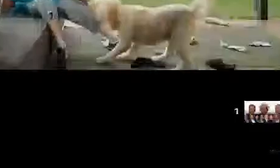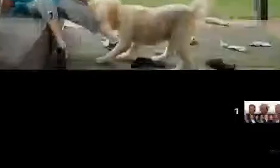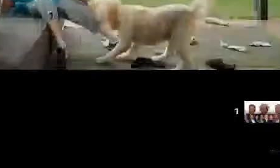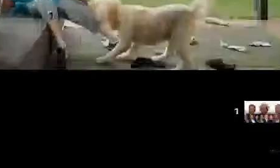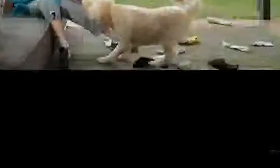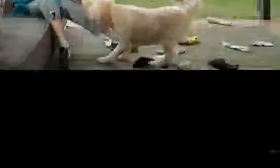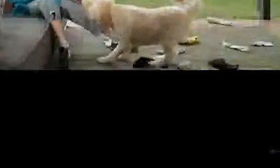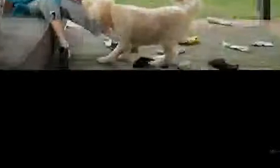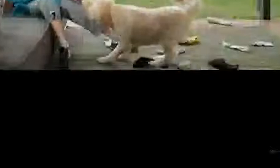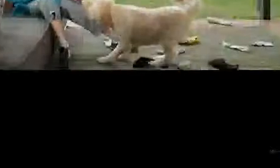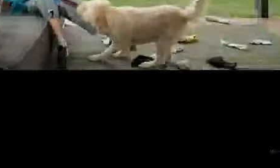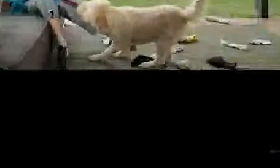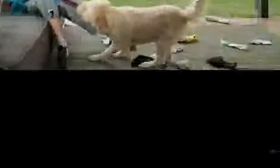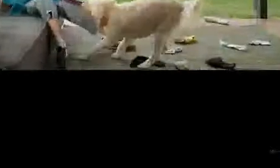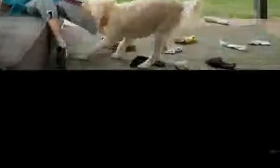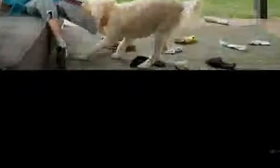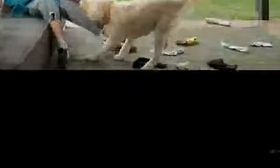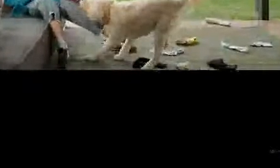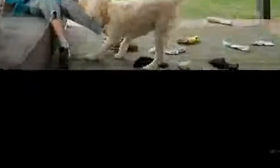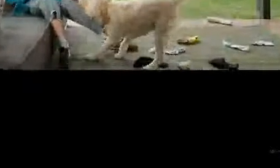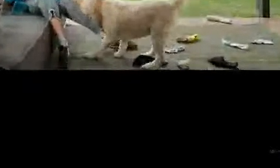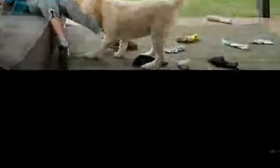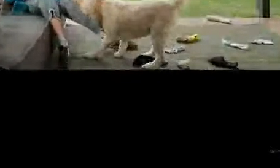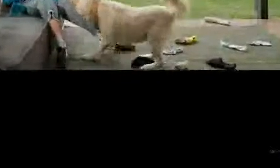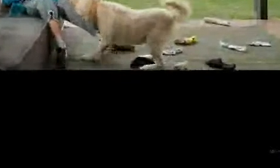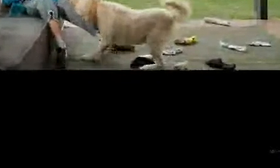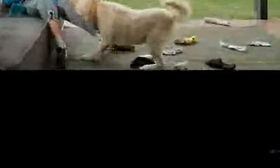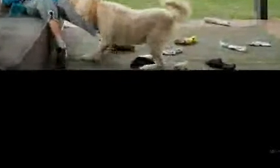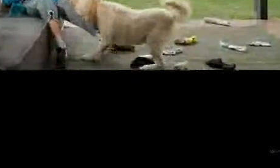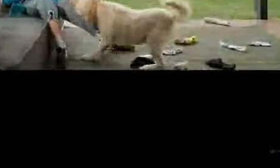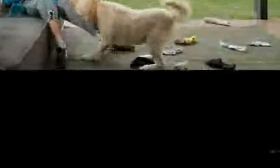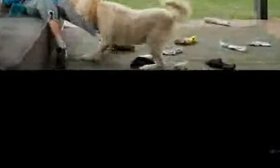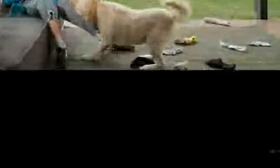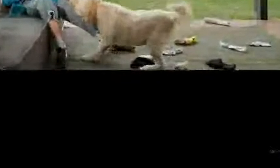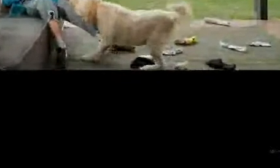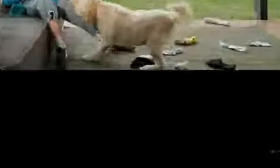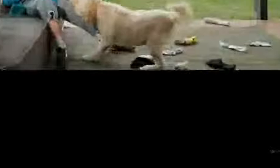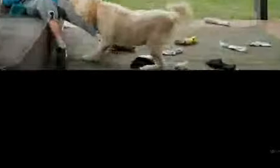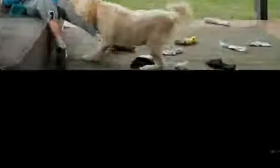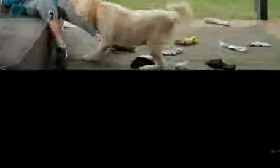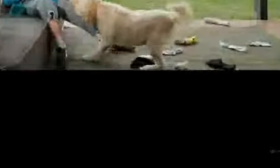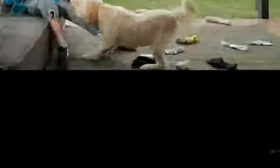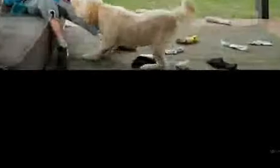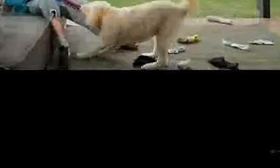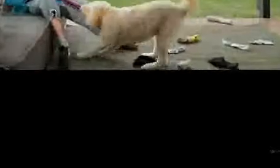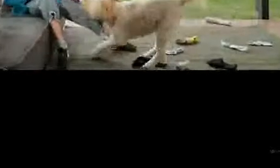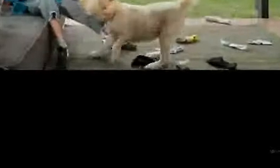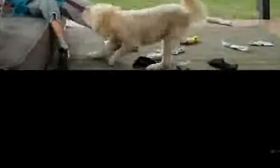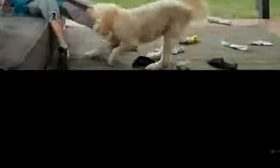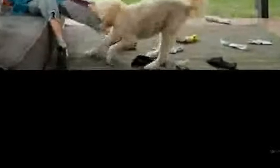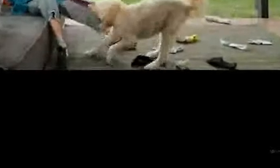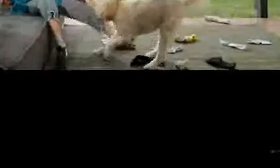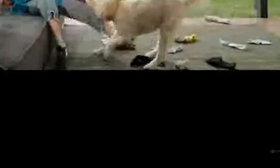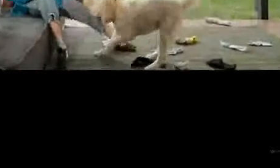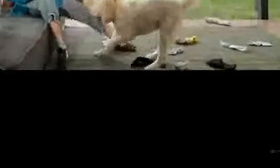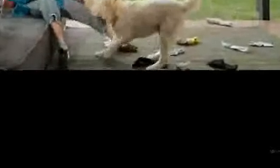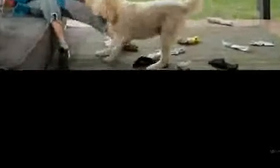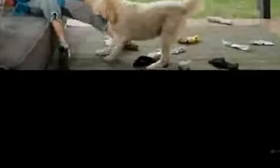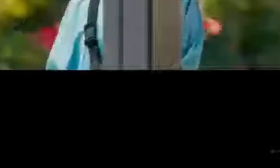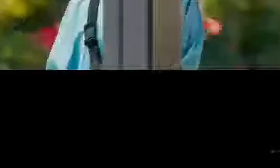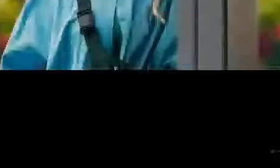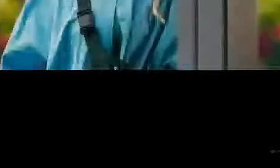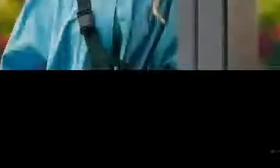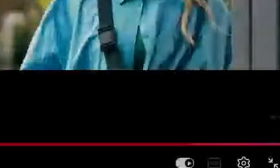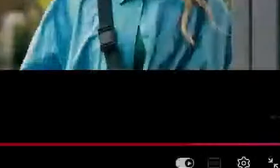Matt wins, then swallows his prize. Emergency vet visit at 10 p.m. and a